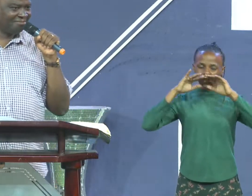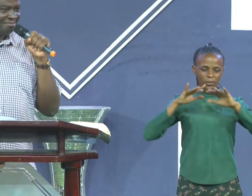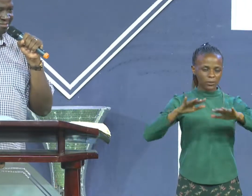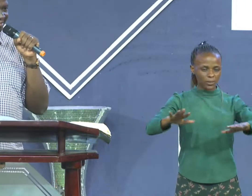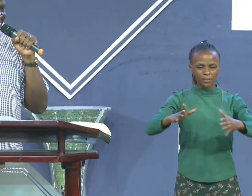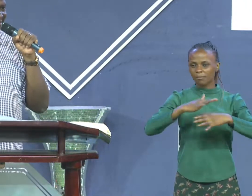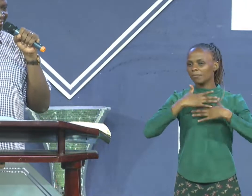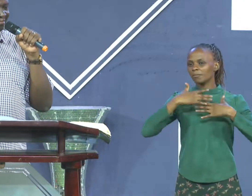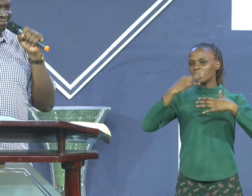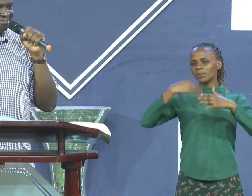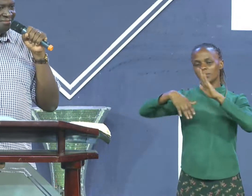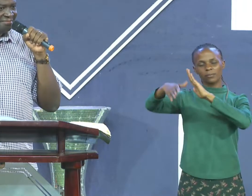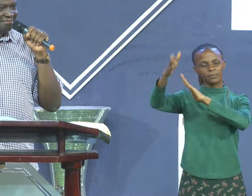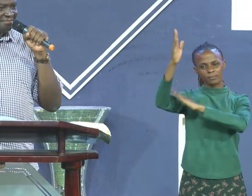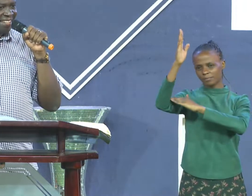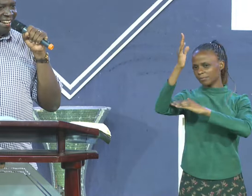need